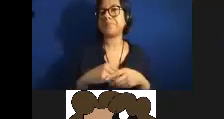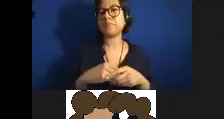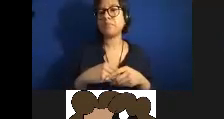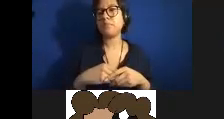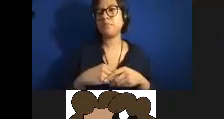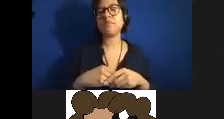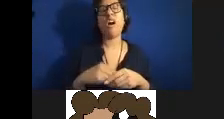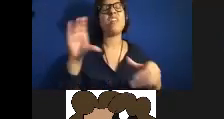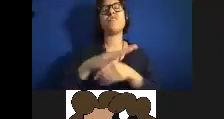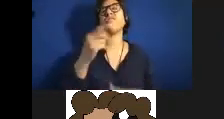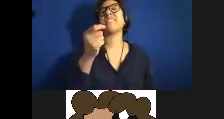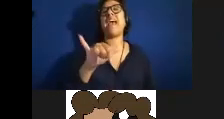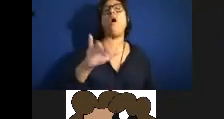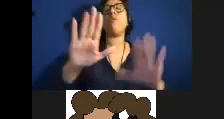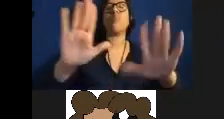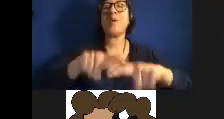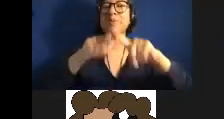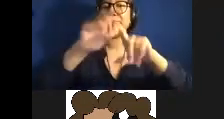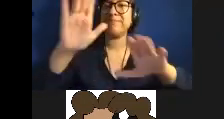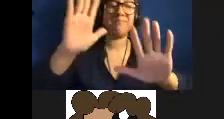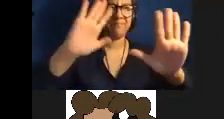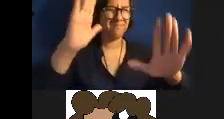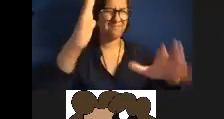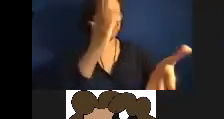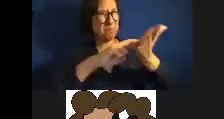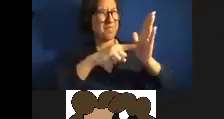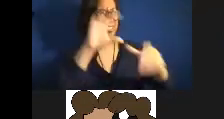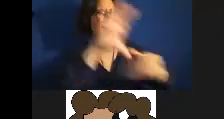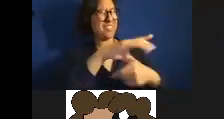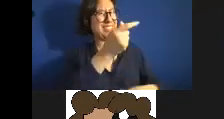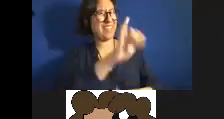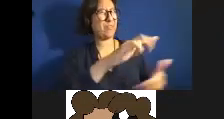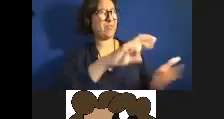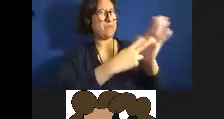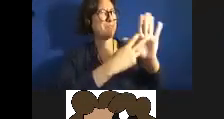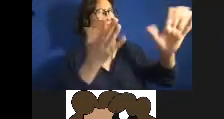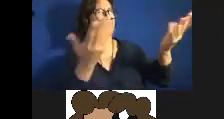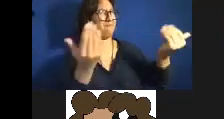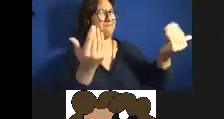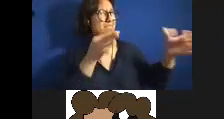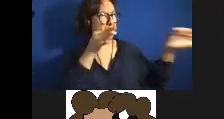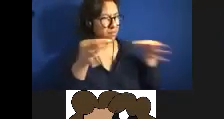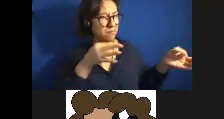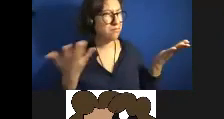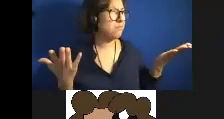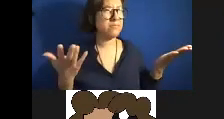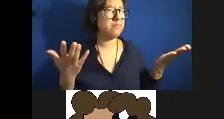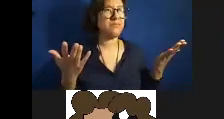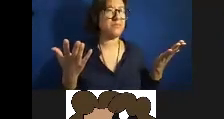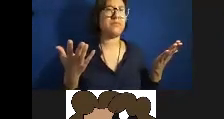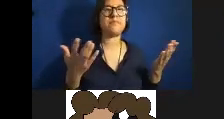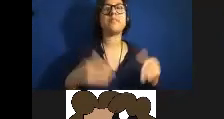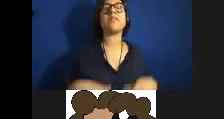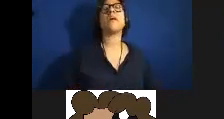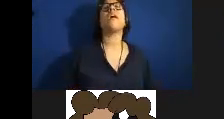oh, that shit's gay. Wait, no, time out. Stop. We're going to address this right now. What do you mean by that? We know.